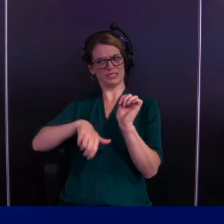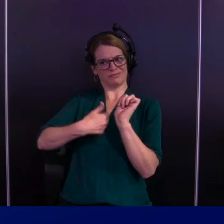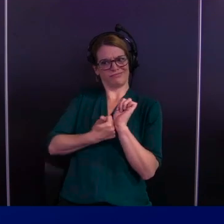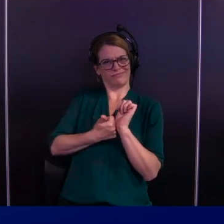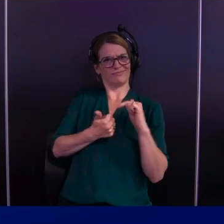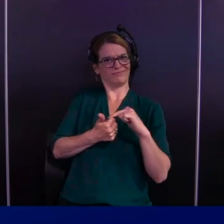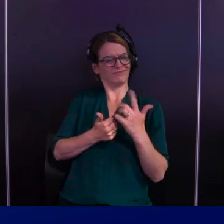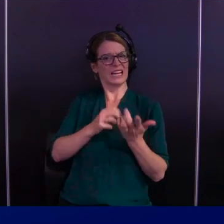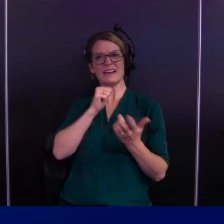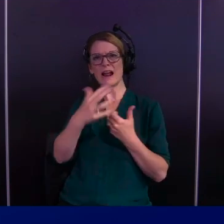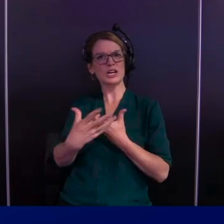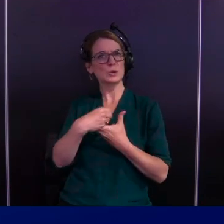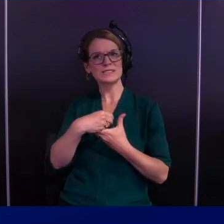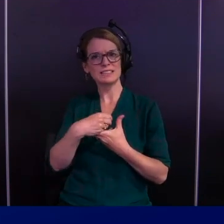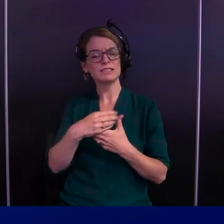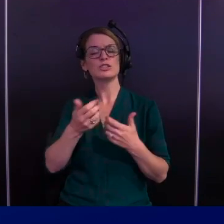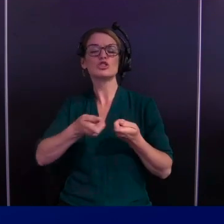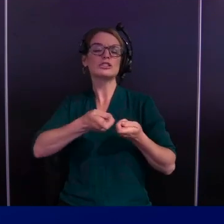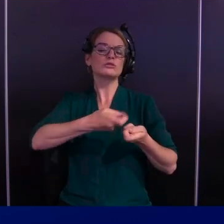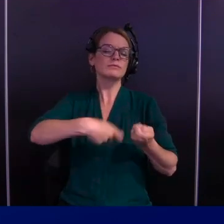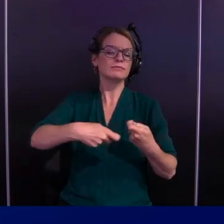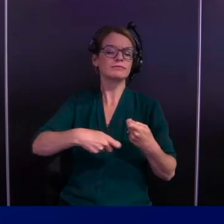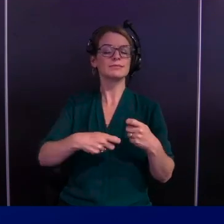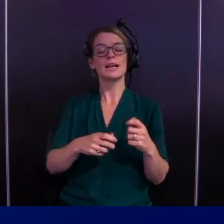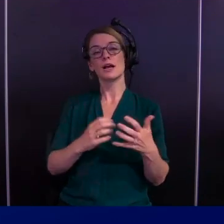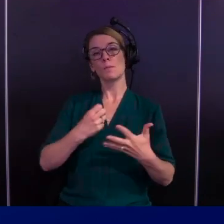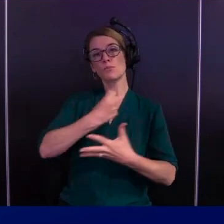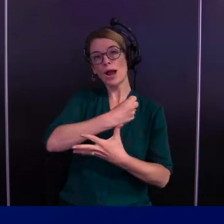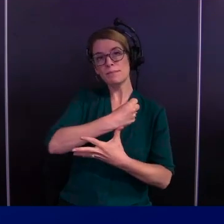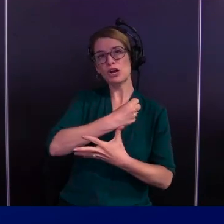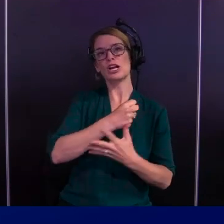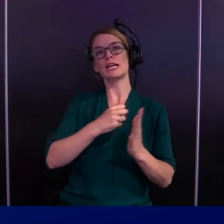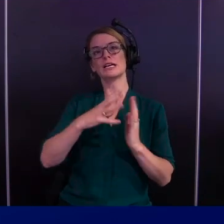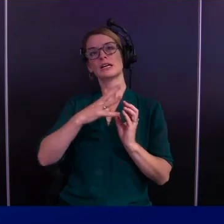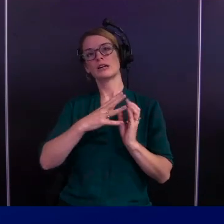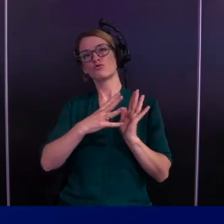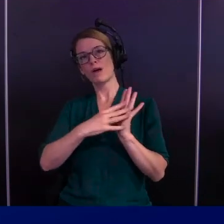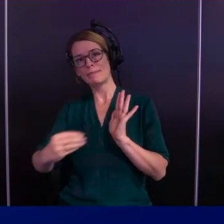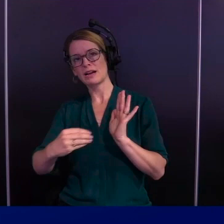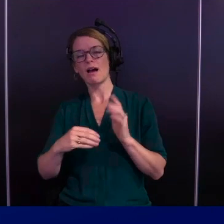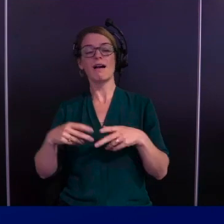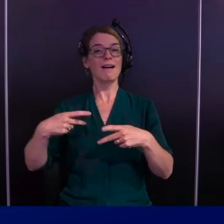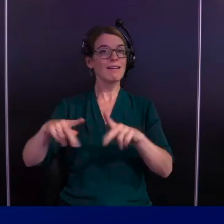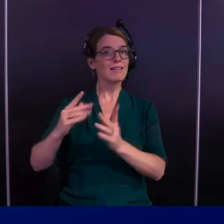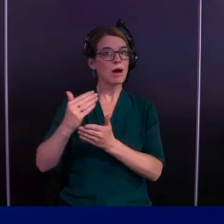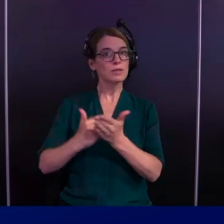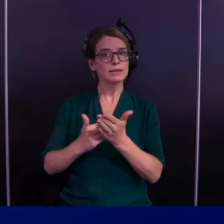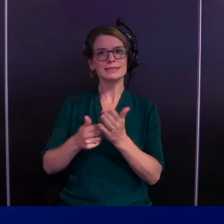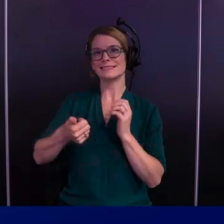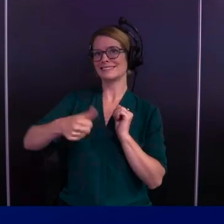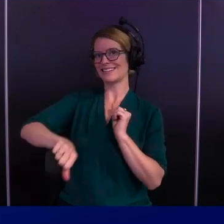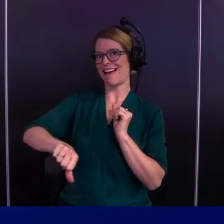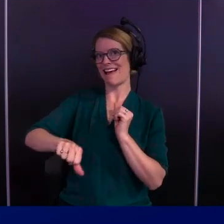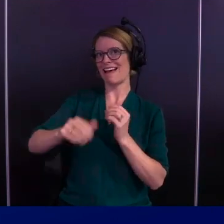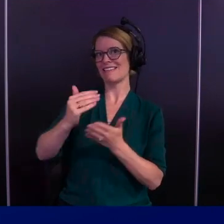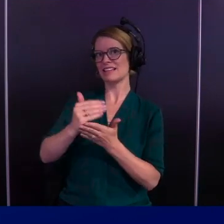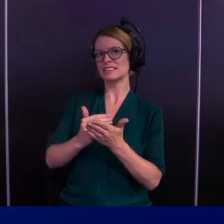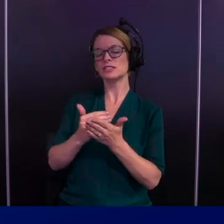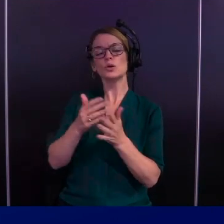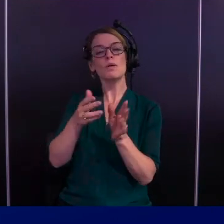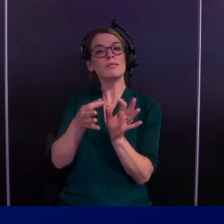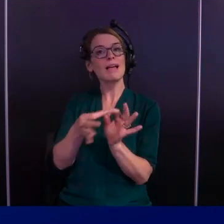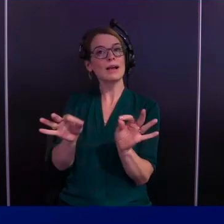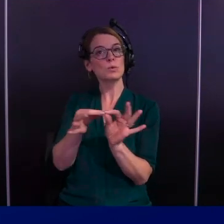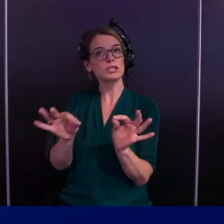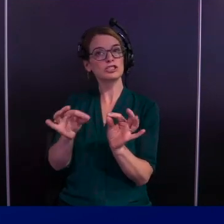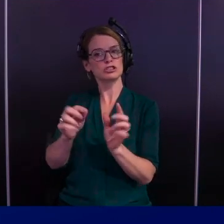those over to be more primary and replica, allow list, deny list, and so little things like that, even in our language, is a really